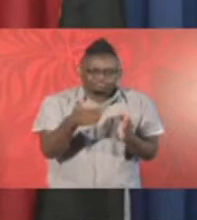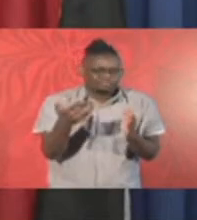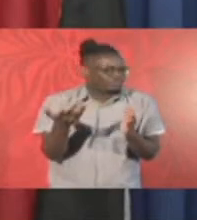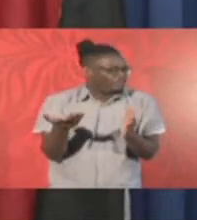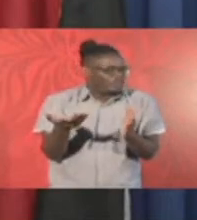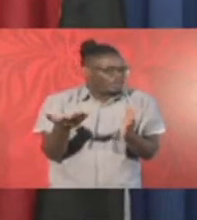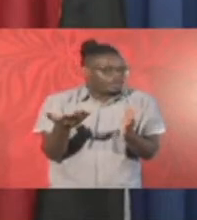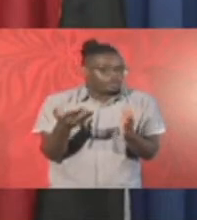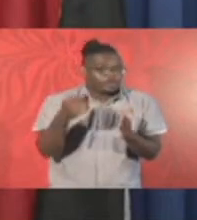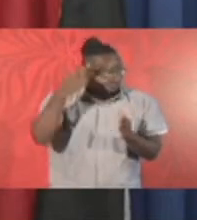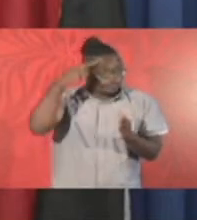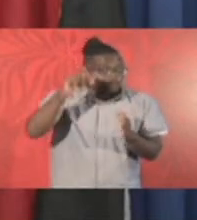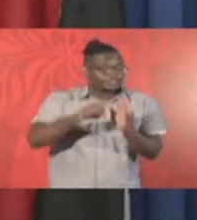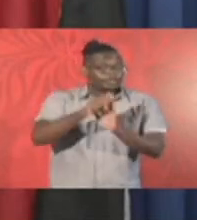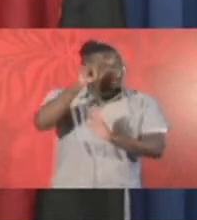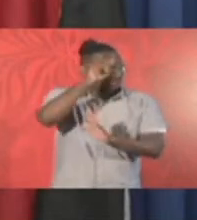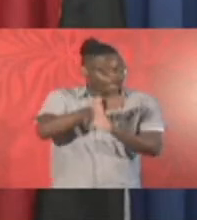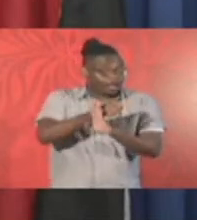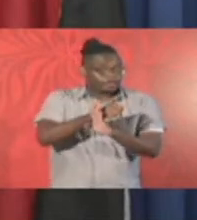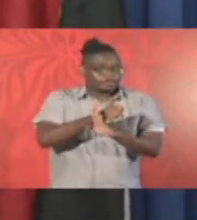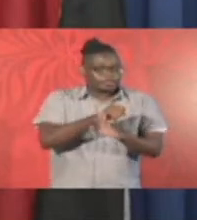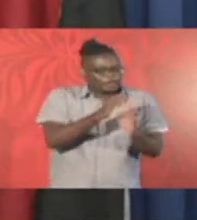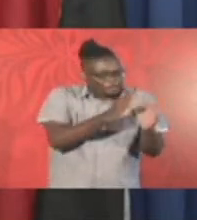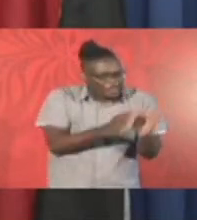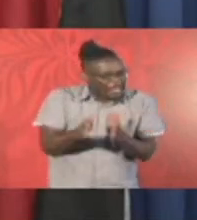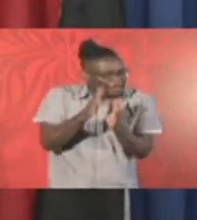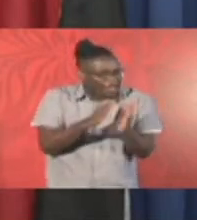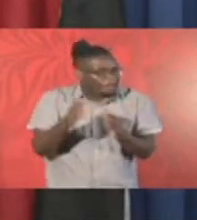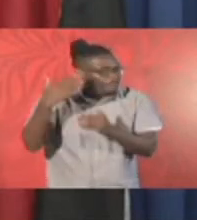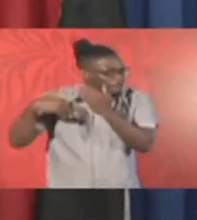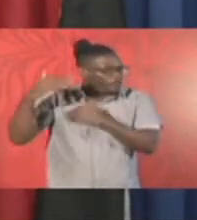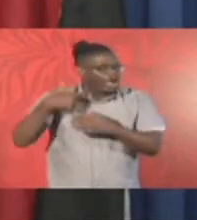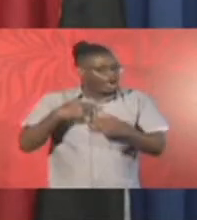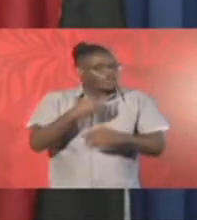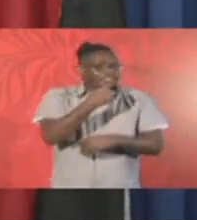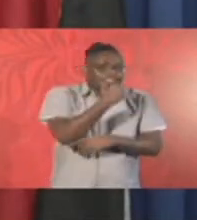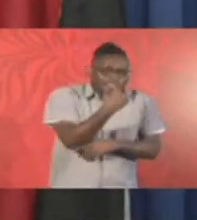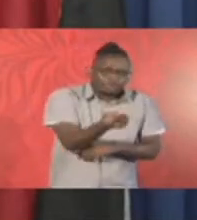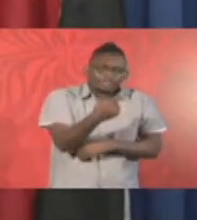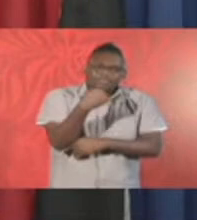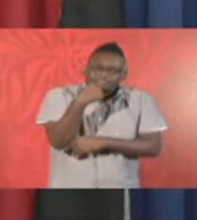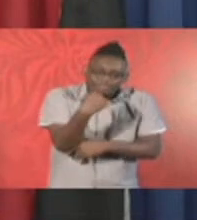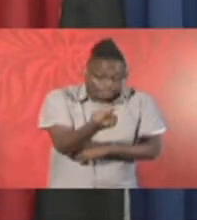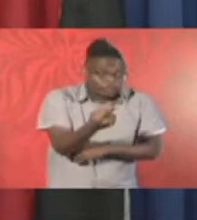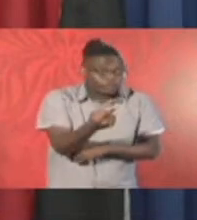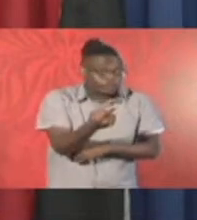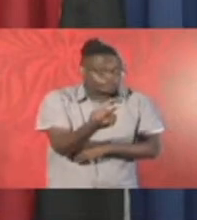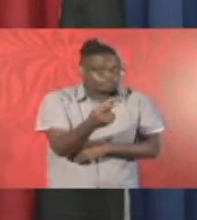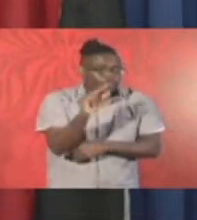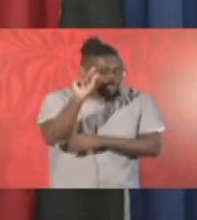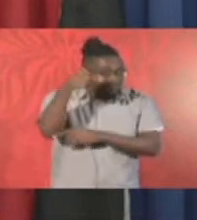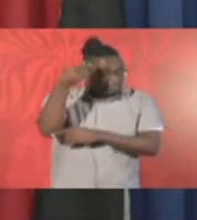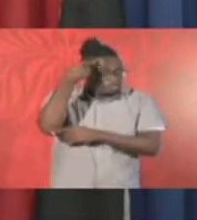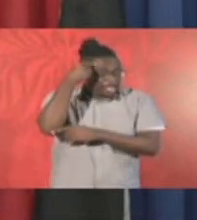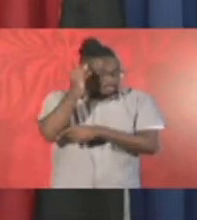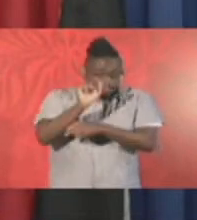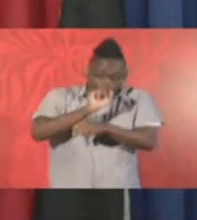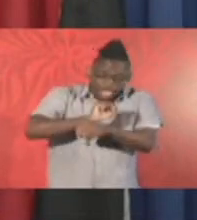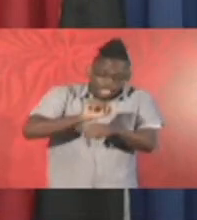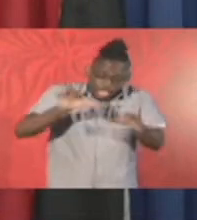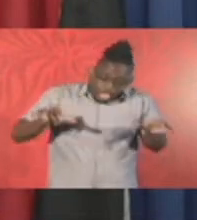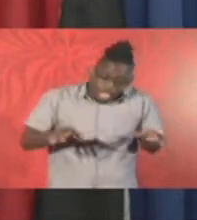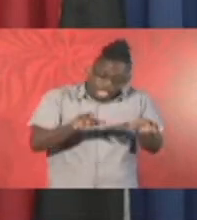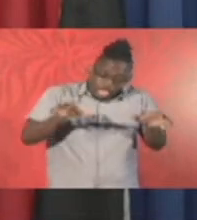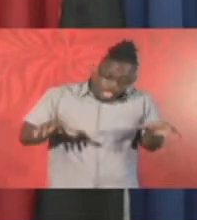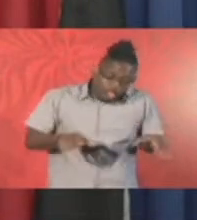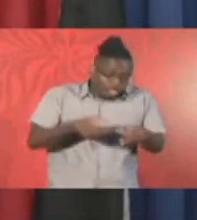September. I told you then that we were working very hard towards being